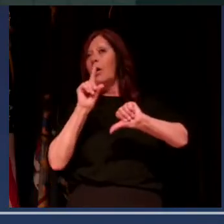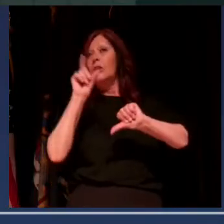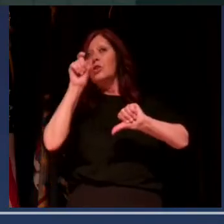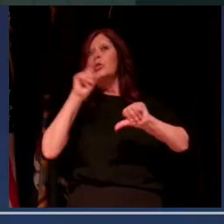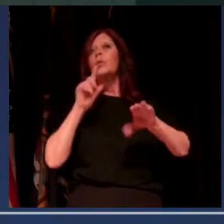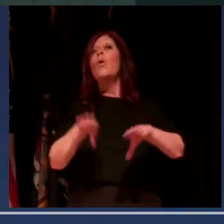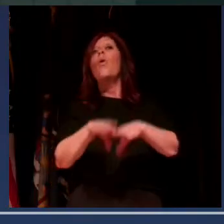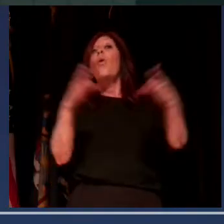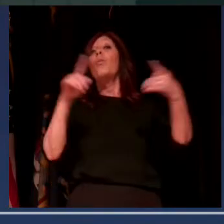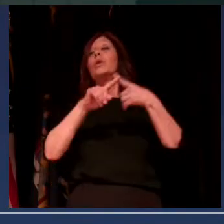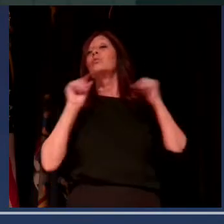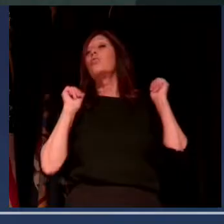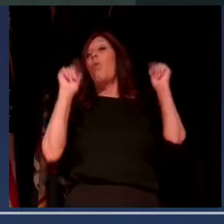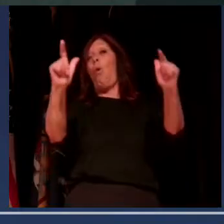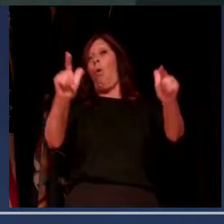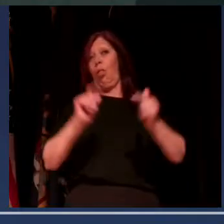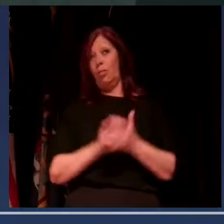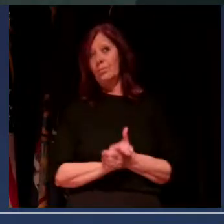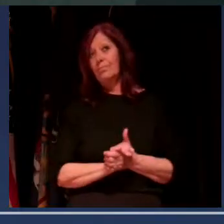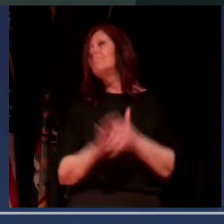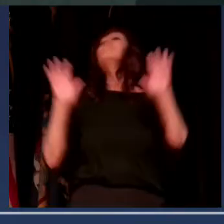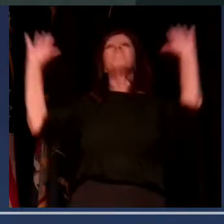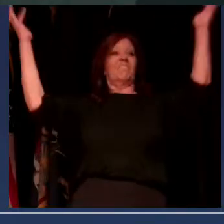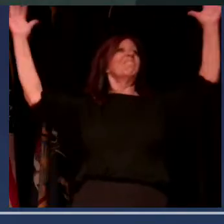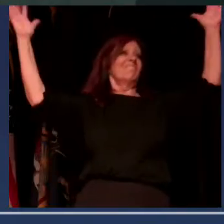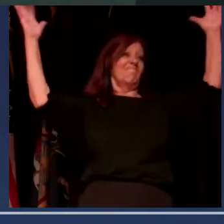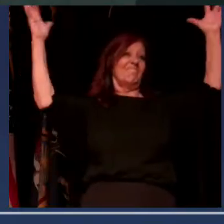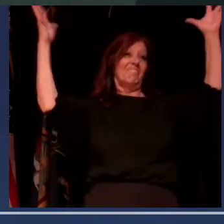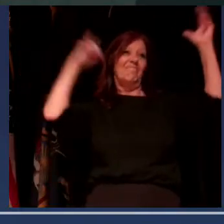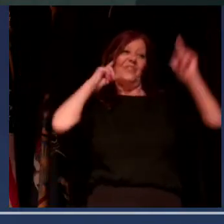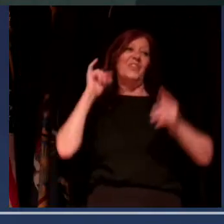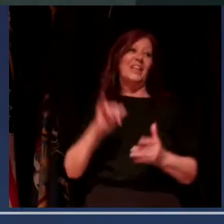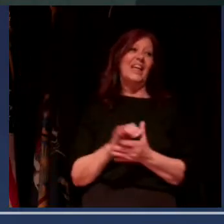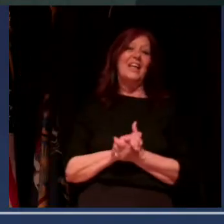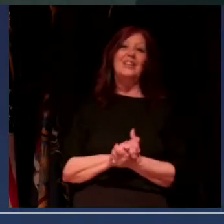all. We need to clap that. That's a wonderful quote.